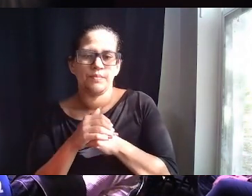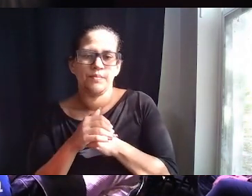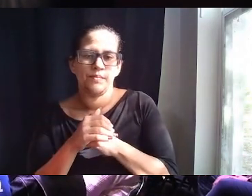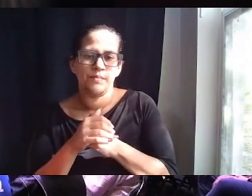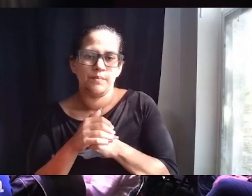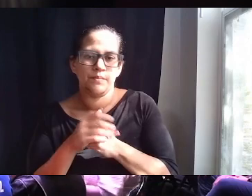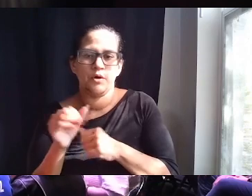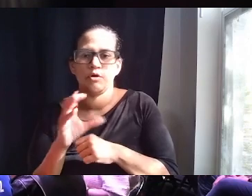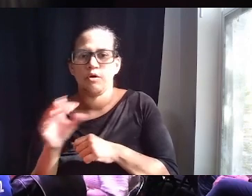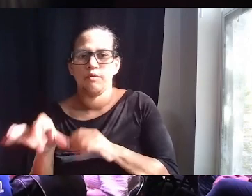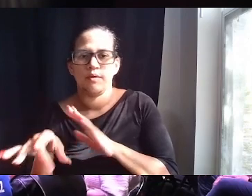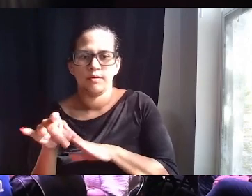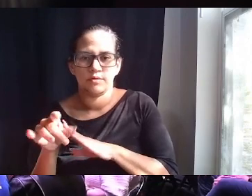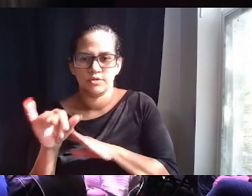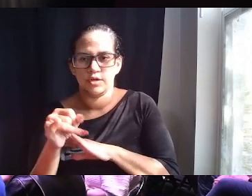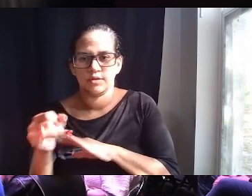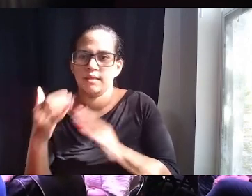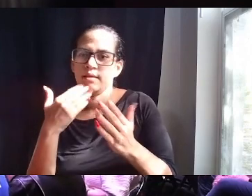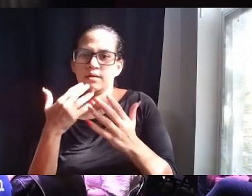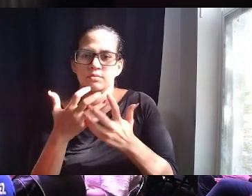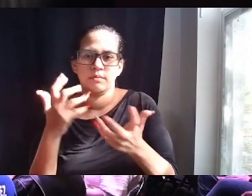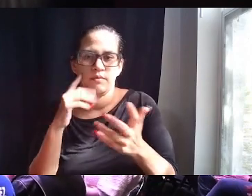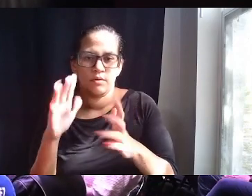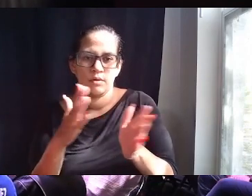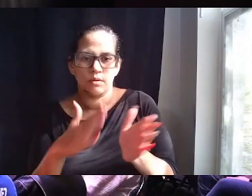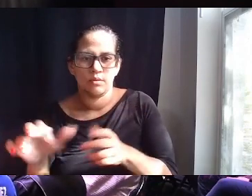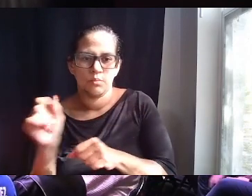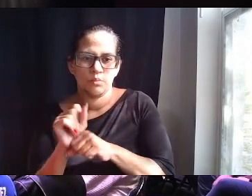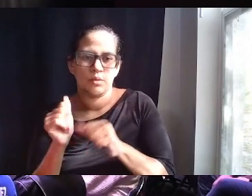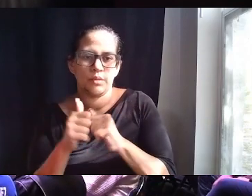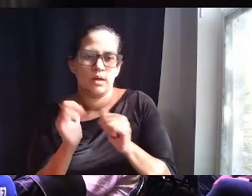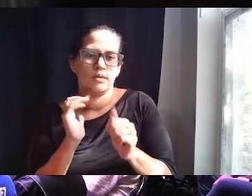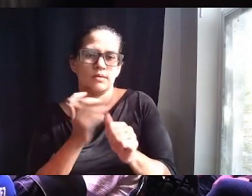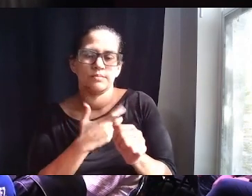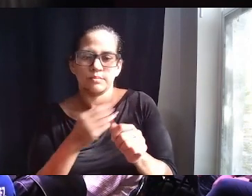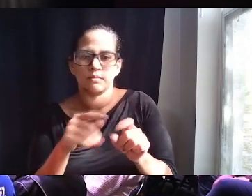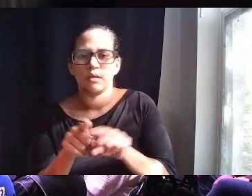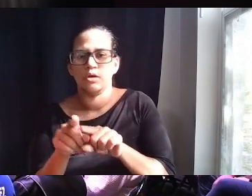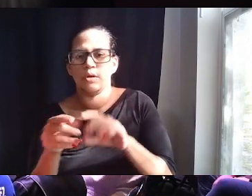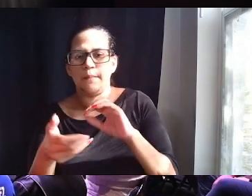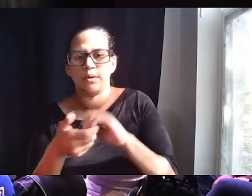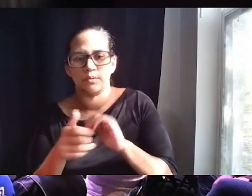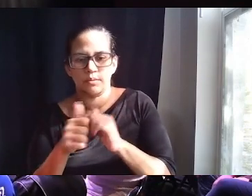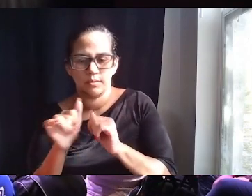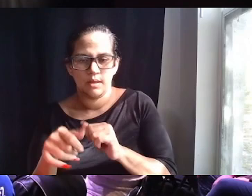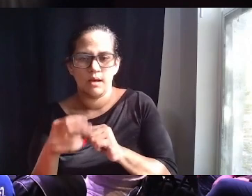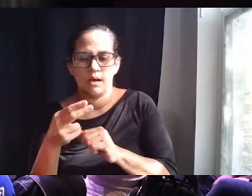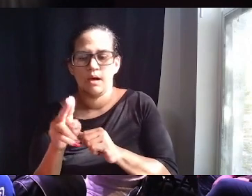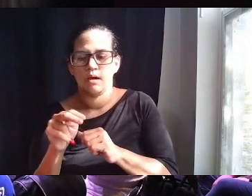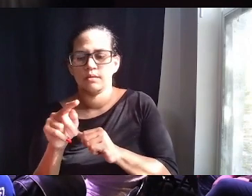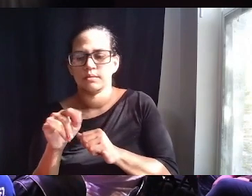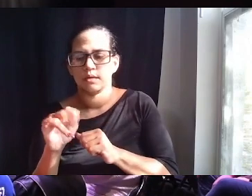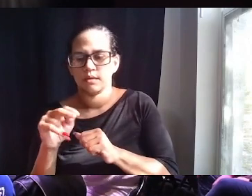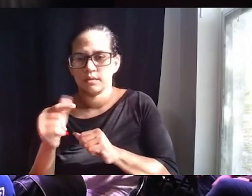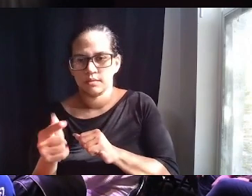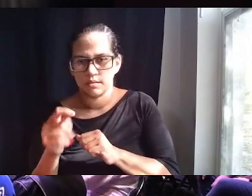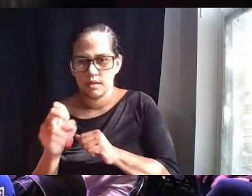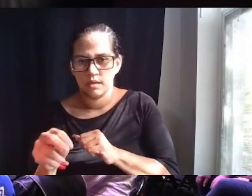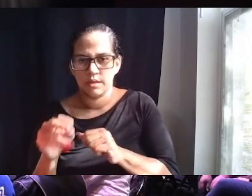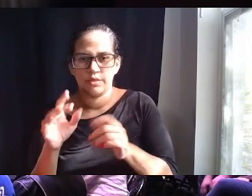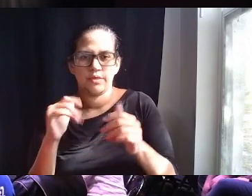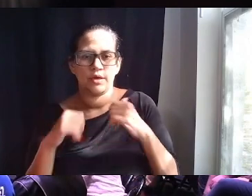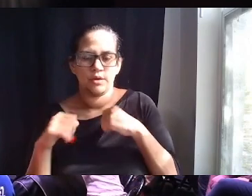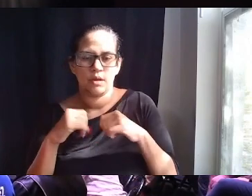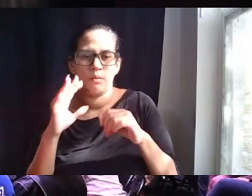here, JJ. Thank you so much for all your organizing work with us. Also in partnership with that is the Huntington Theater. And we'll be highlighting two